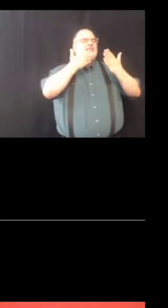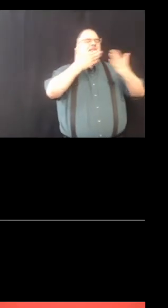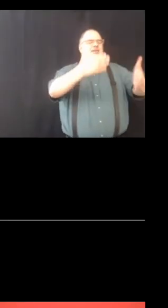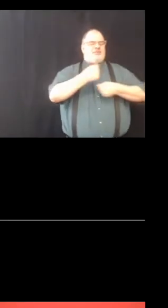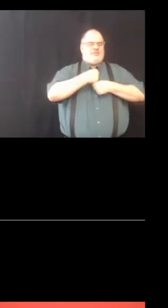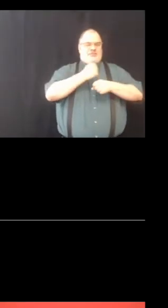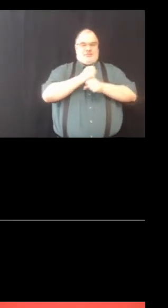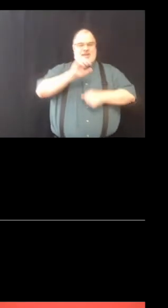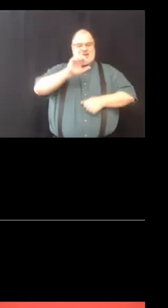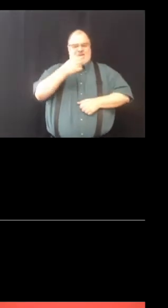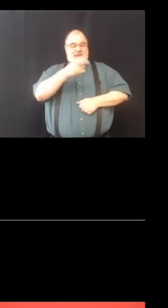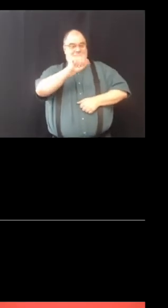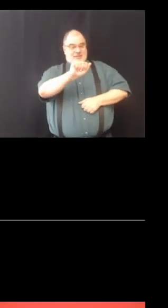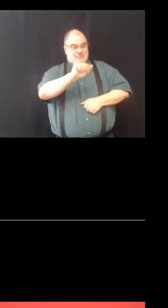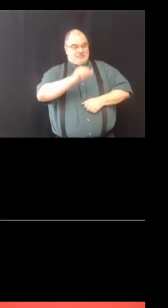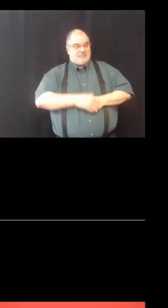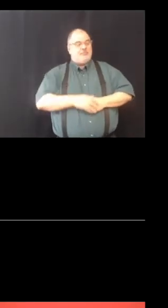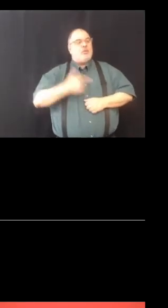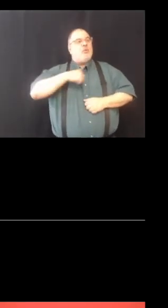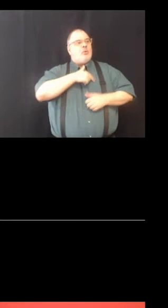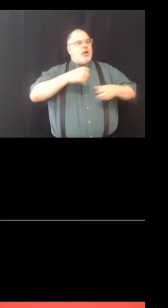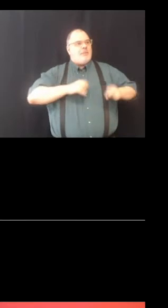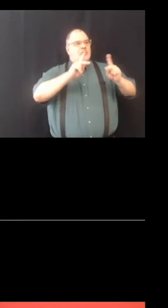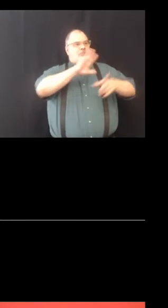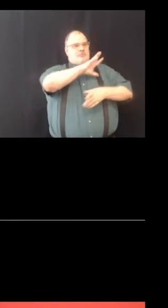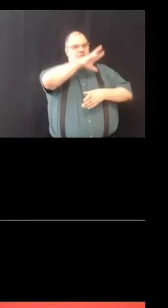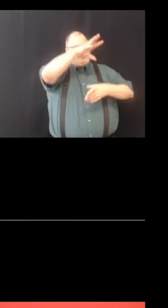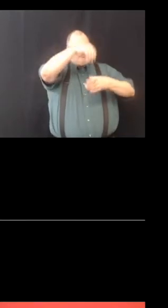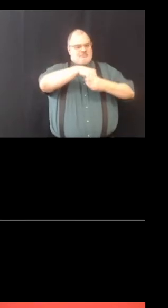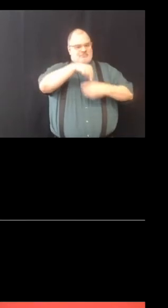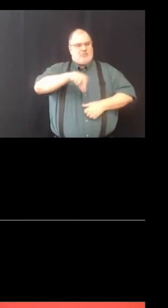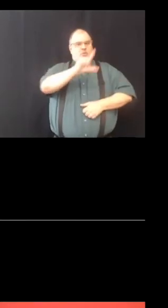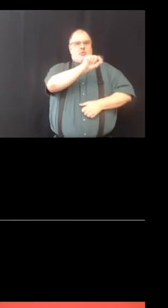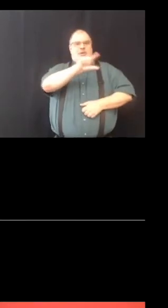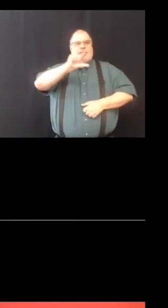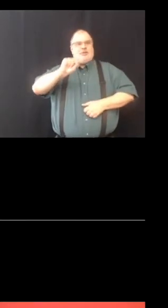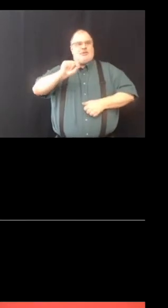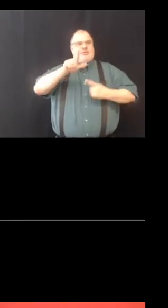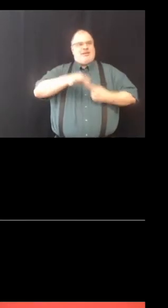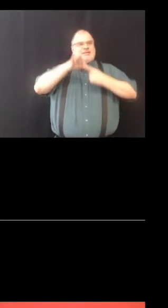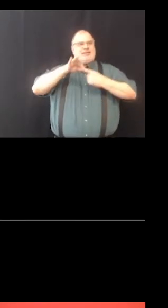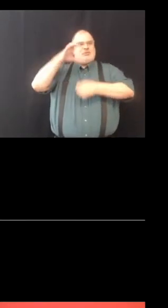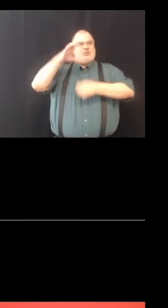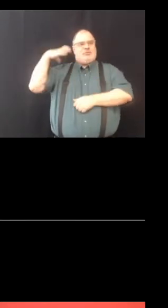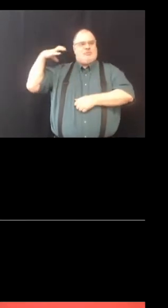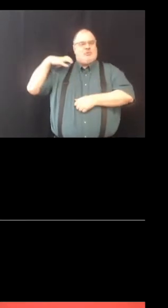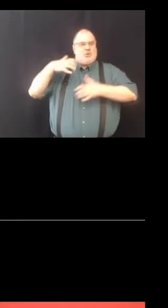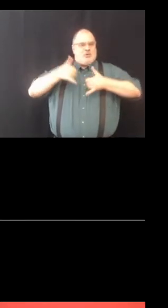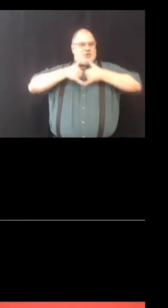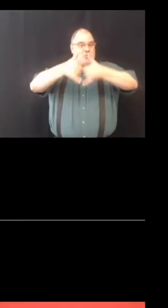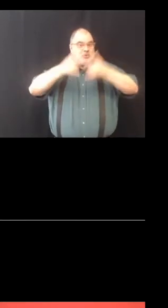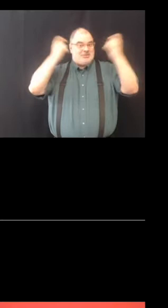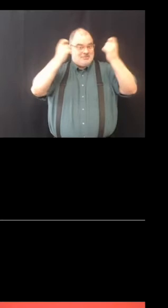Healthcare Administration the opportunity to be a part of the 2020 Exceptional Employer Award ceremony. So we are thankful